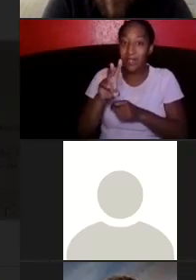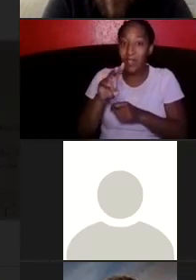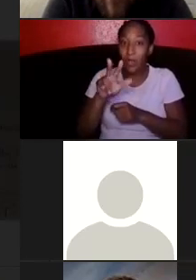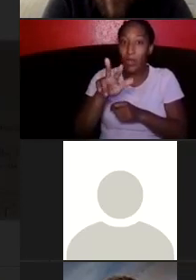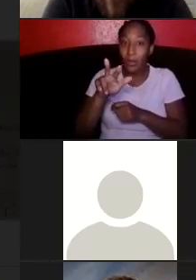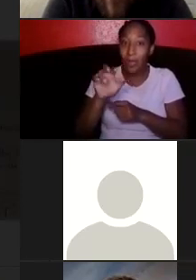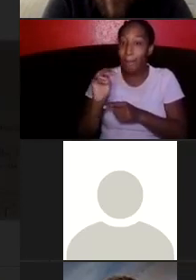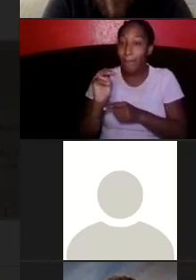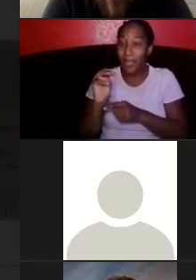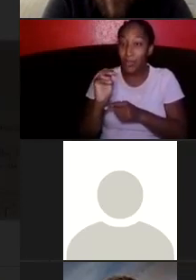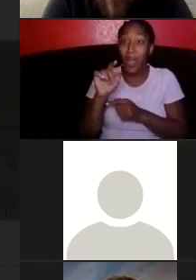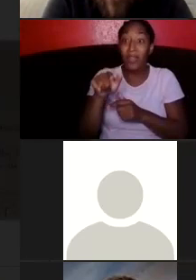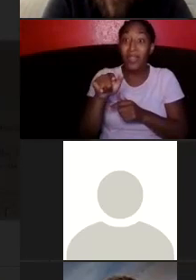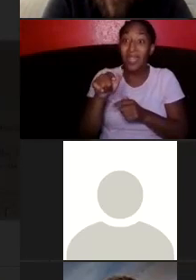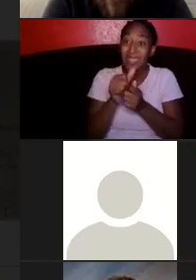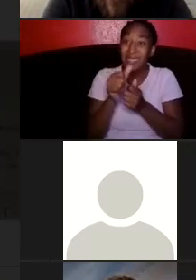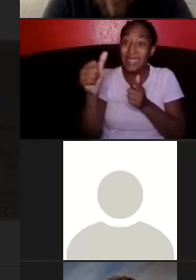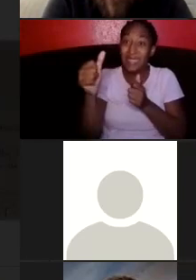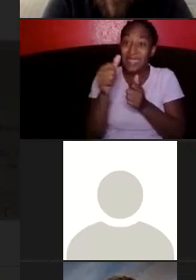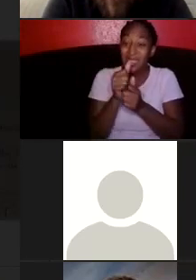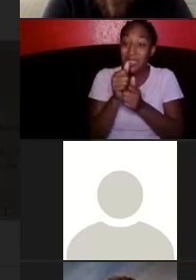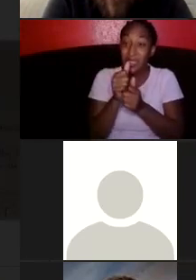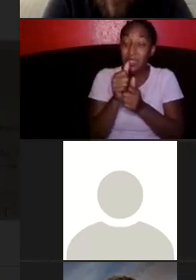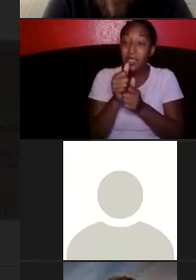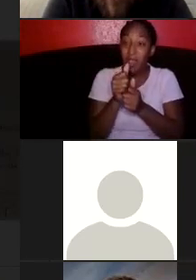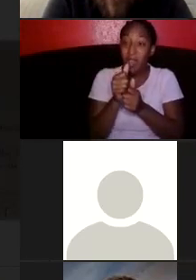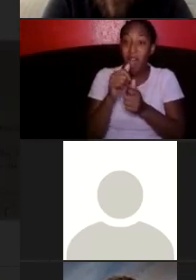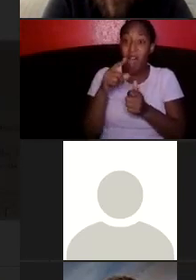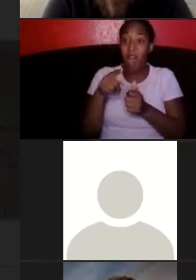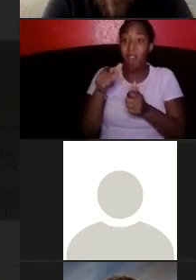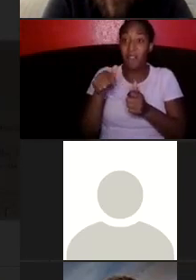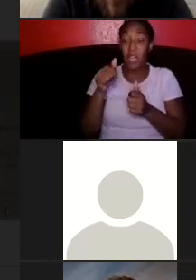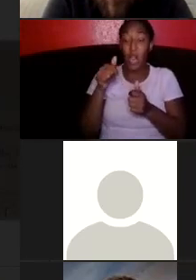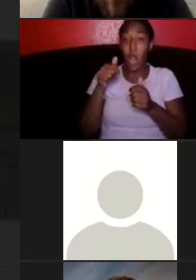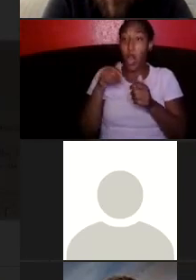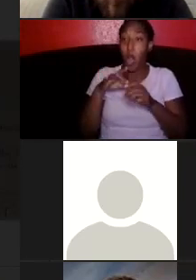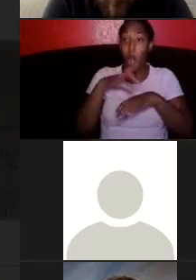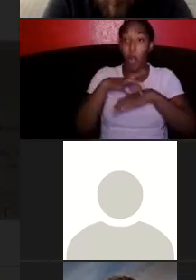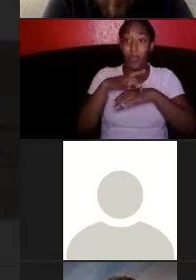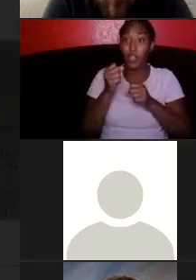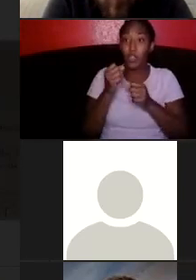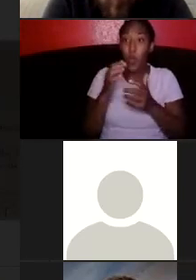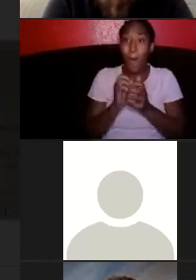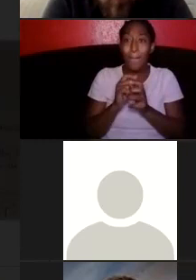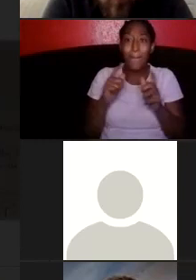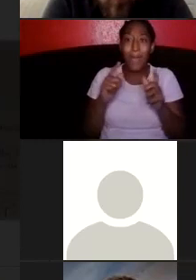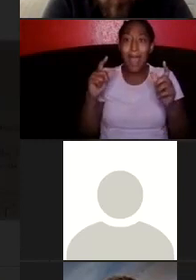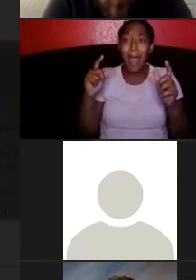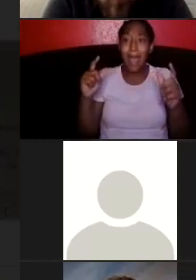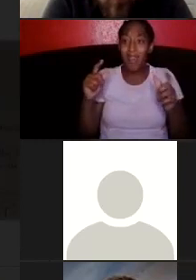belly button to the surface of the Earth is like negligible compared to the radius of the Earth. All